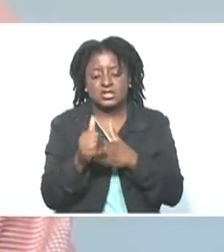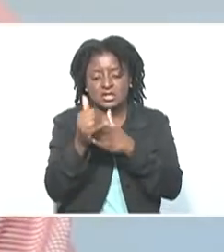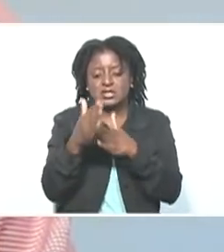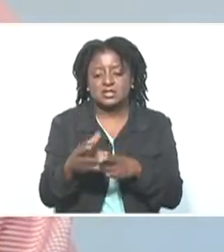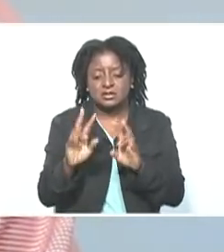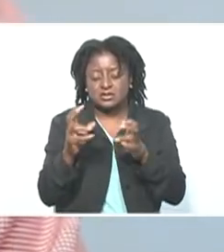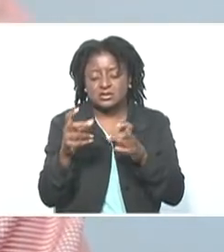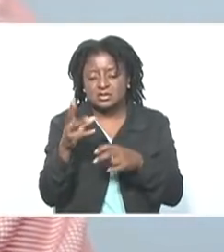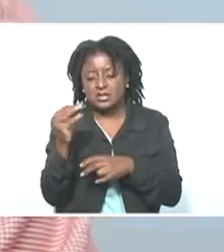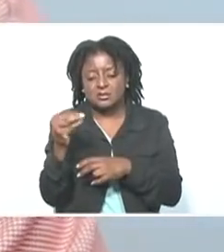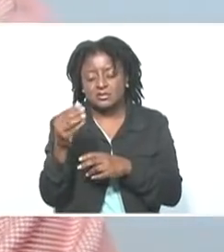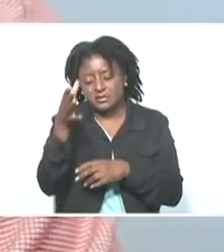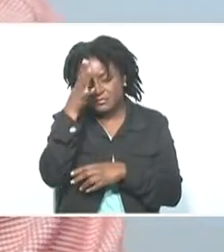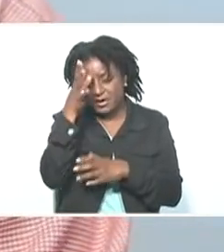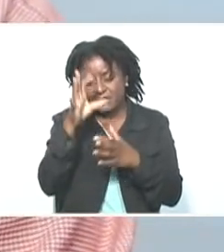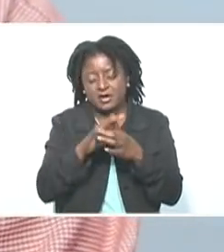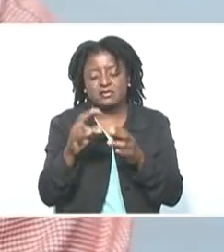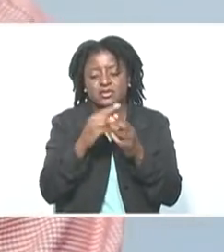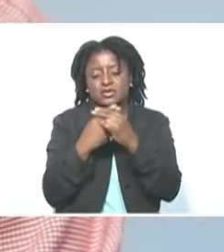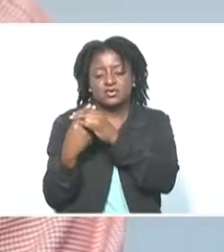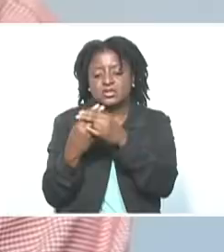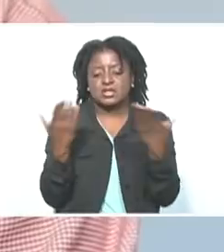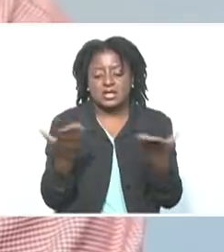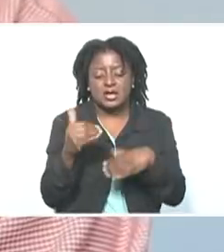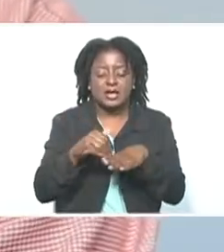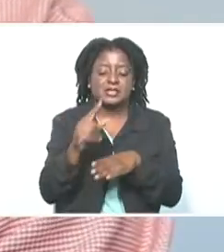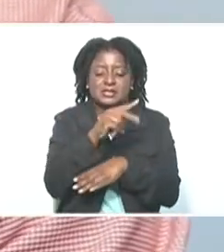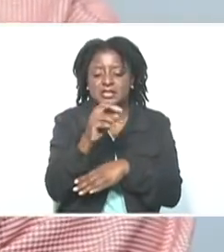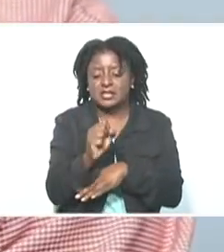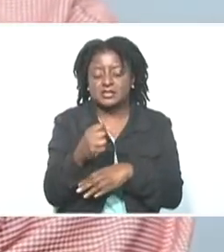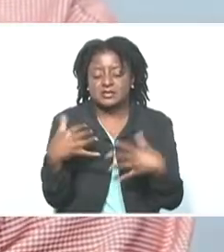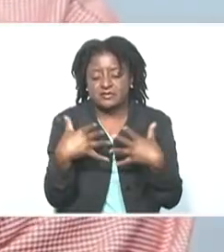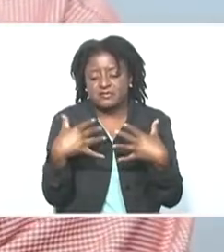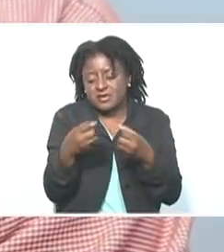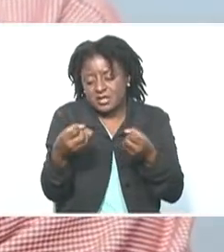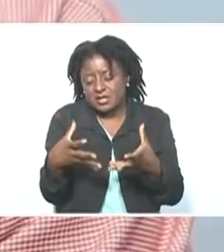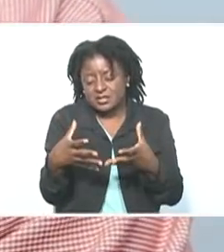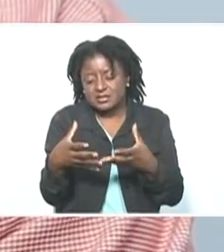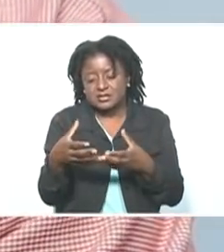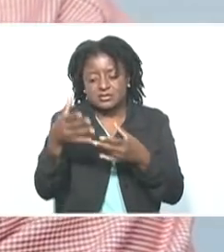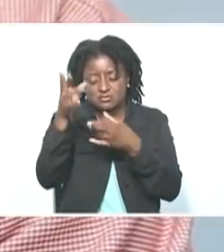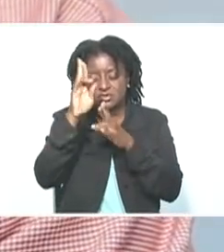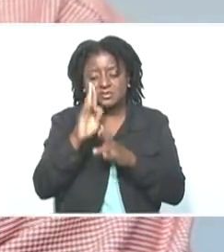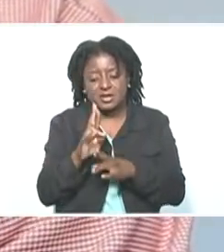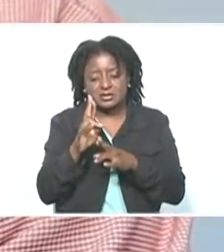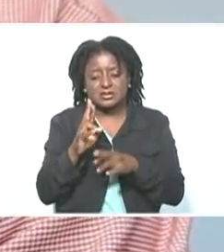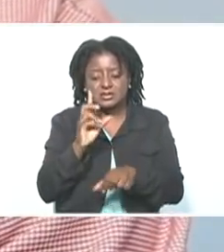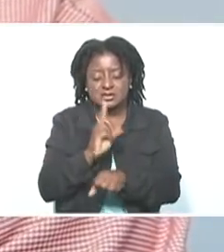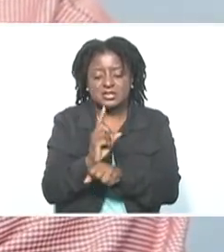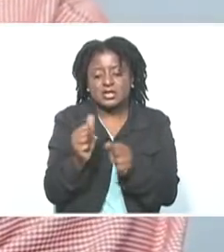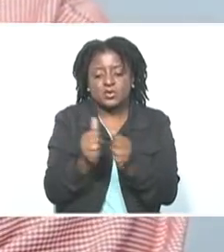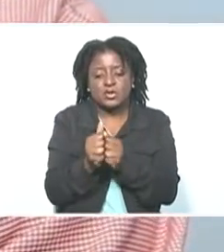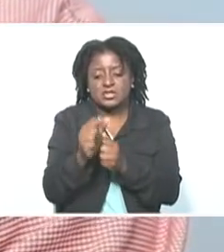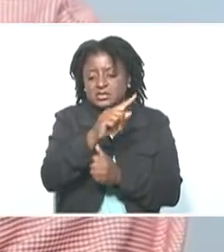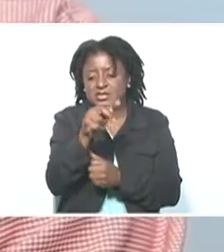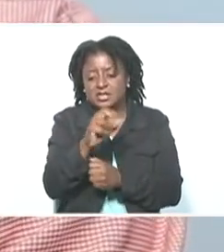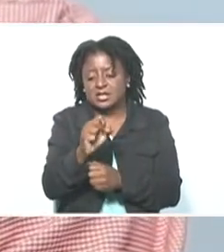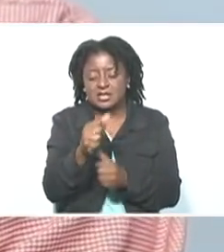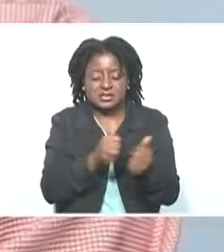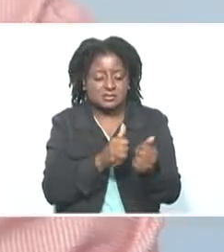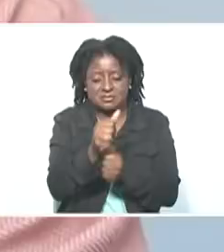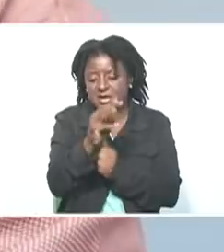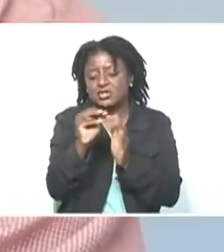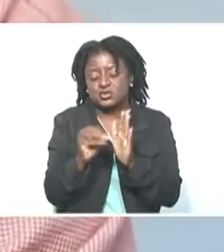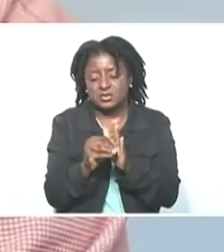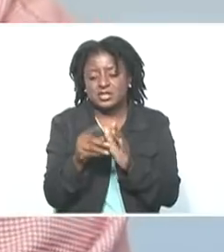the union here at ZNS, fearless and respected when dealing with ZNS management. He was